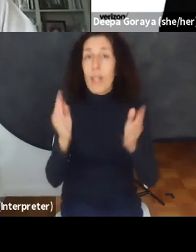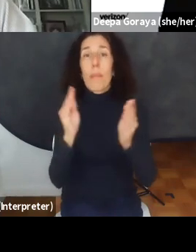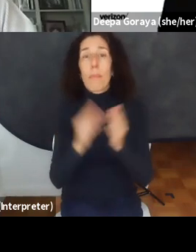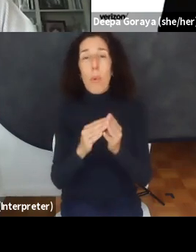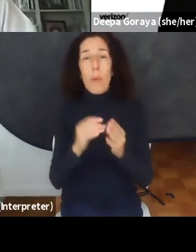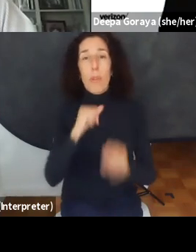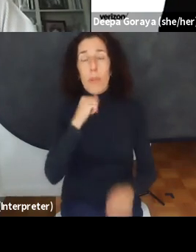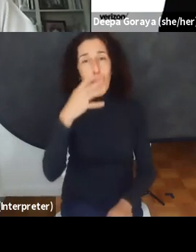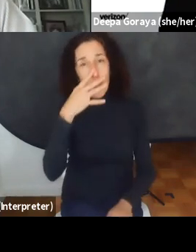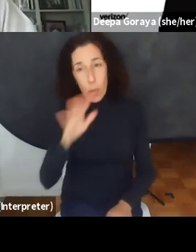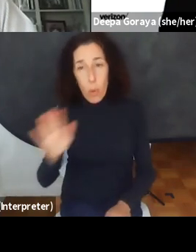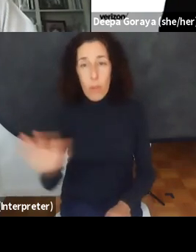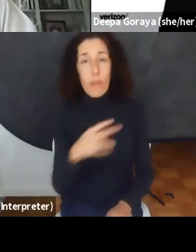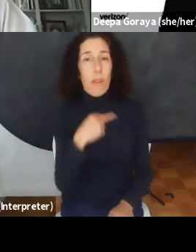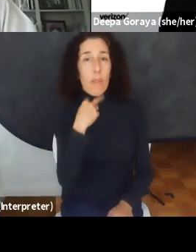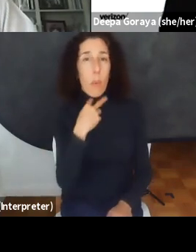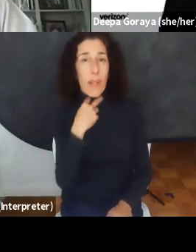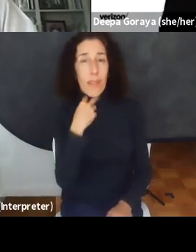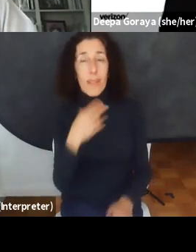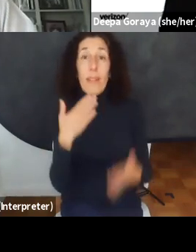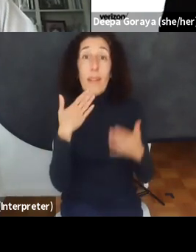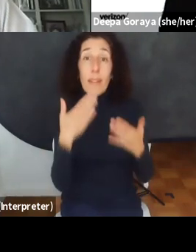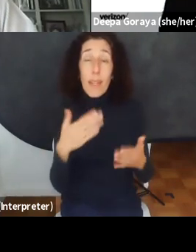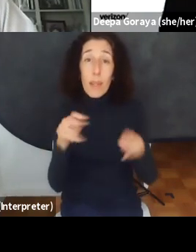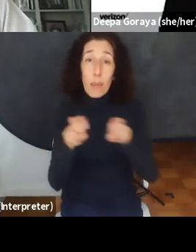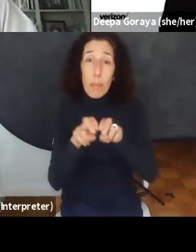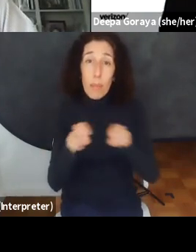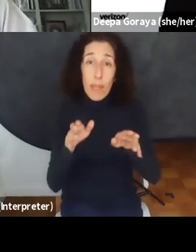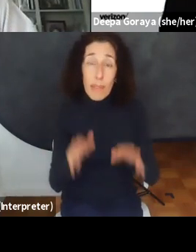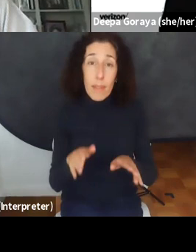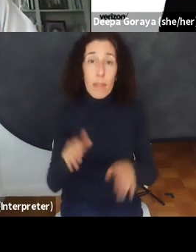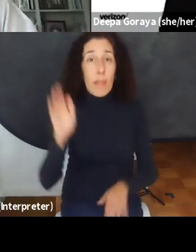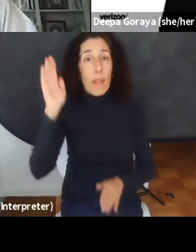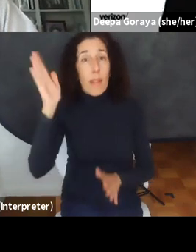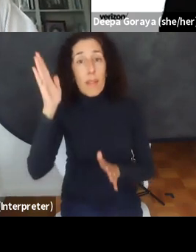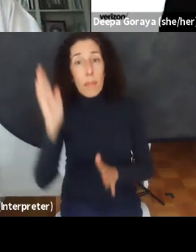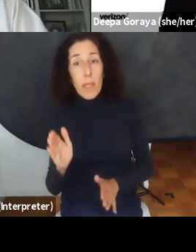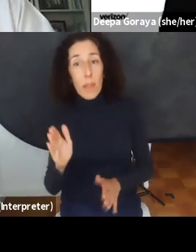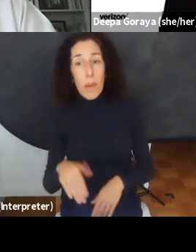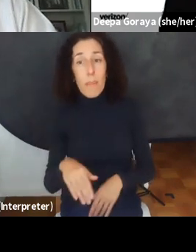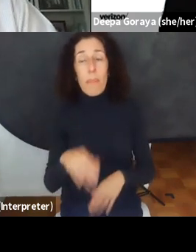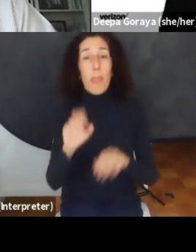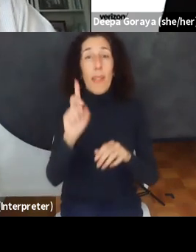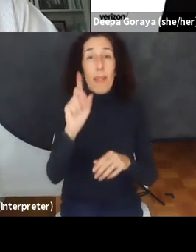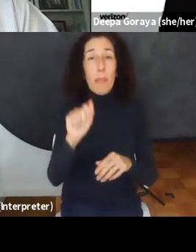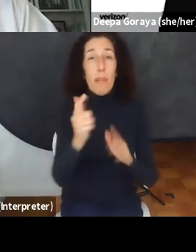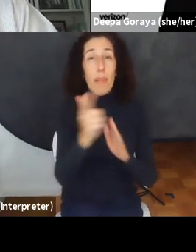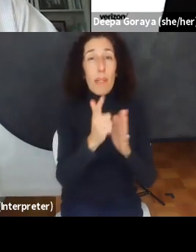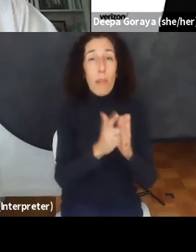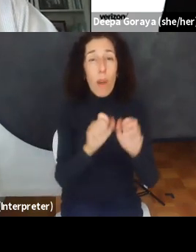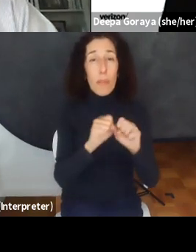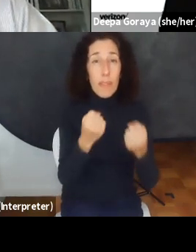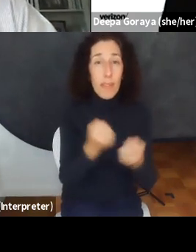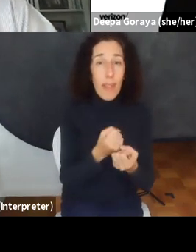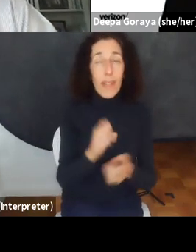Thank you again to the panelists, speakers, and the SBA, the Disability Law Society eBoard, the Program in